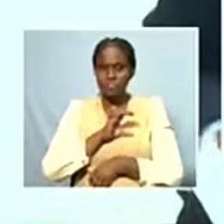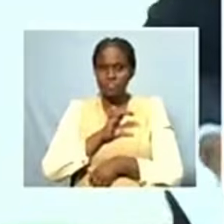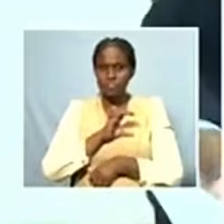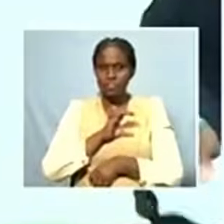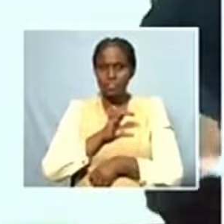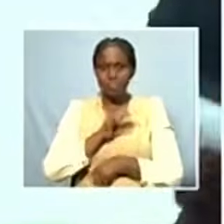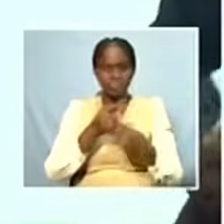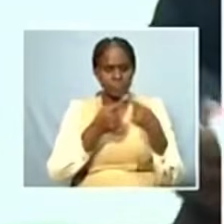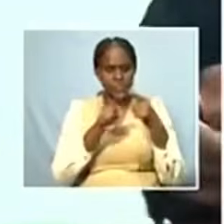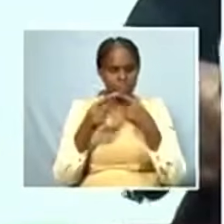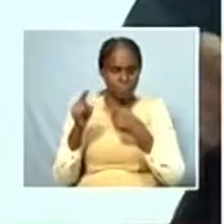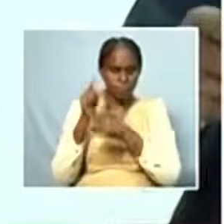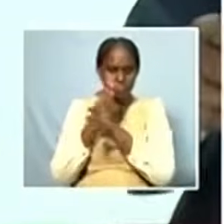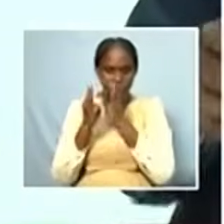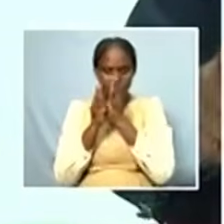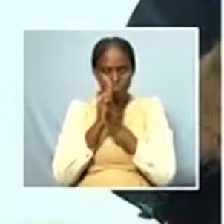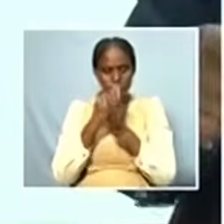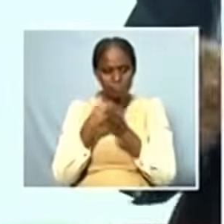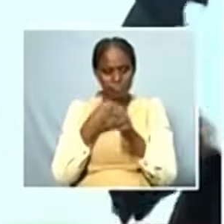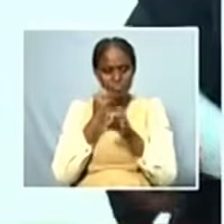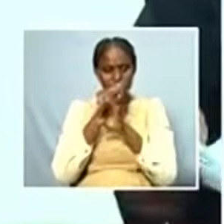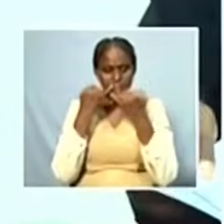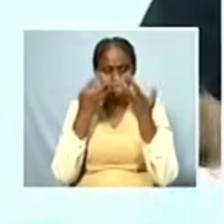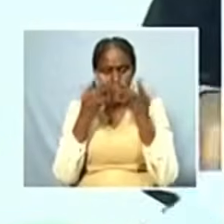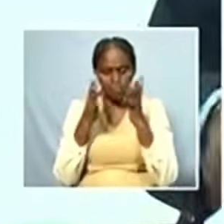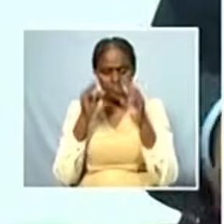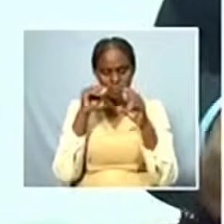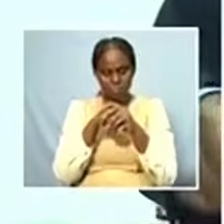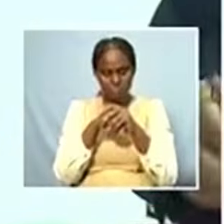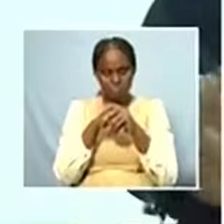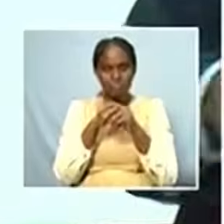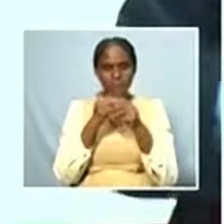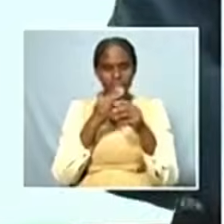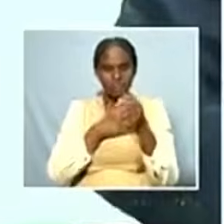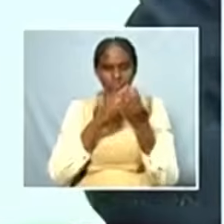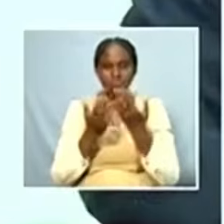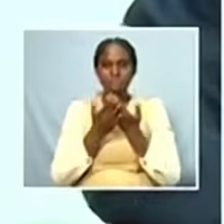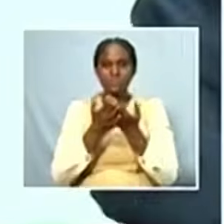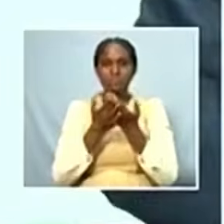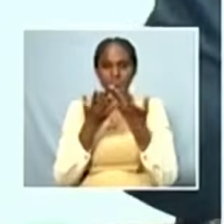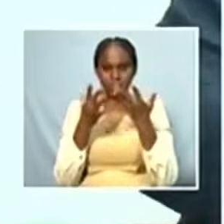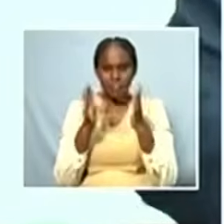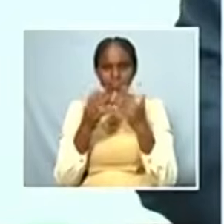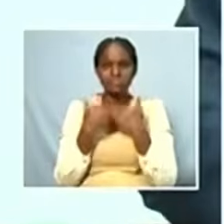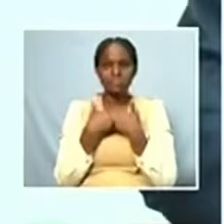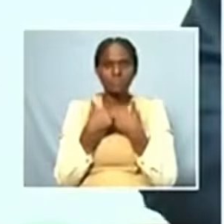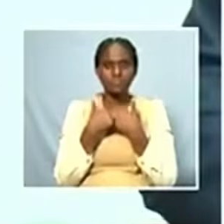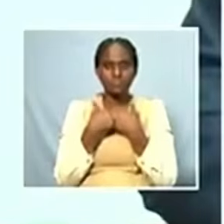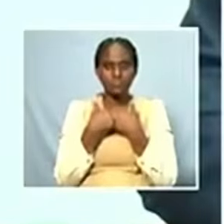the various contractors, like I explained in my submission,